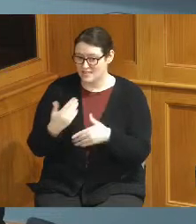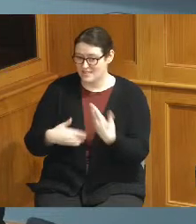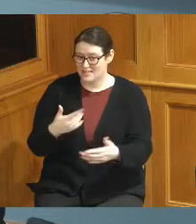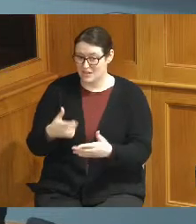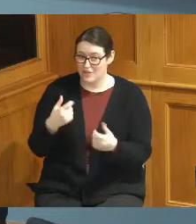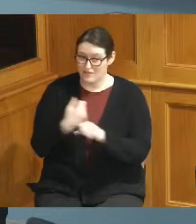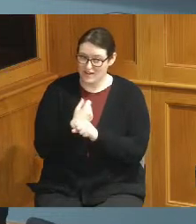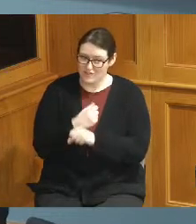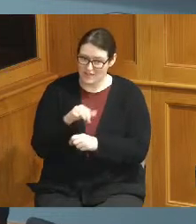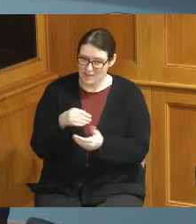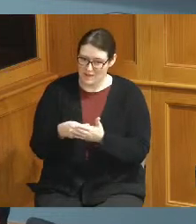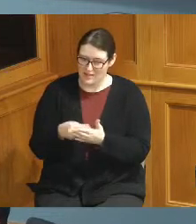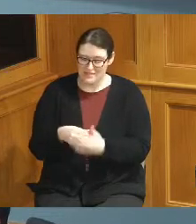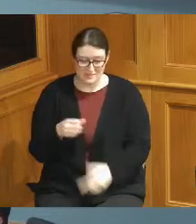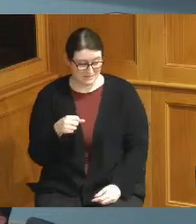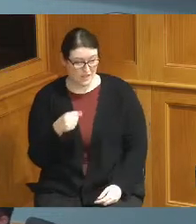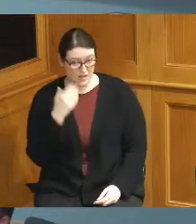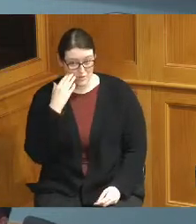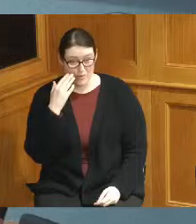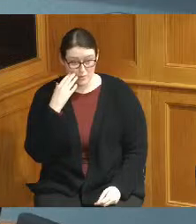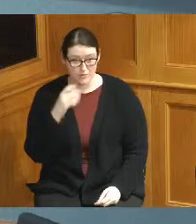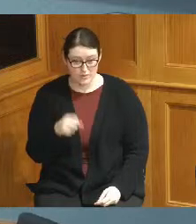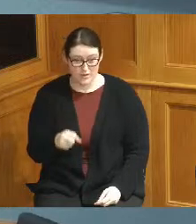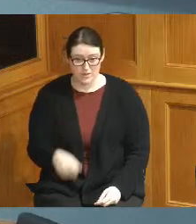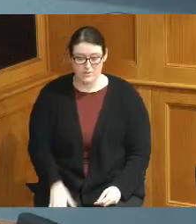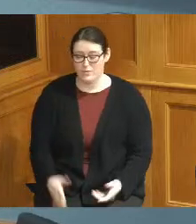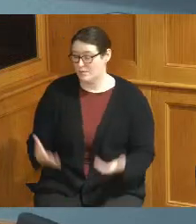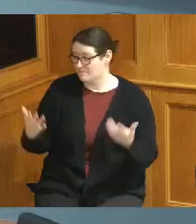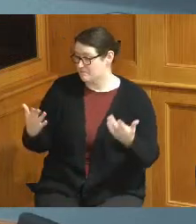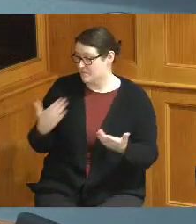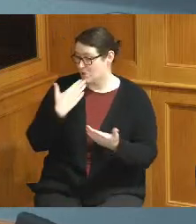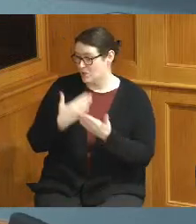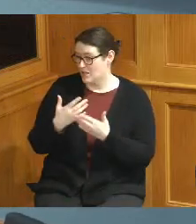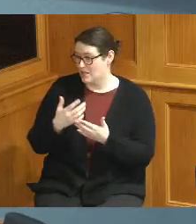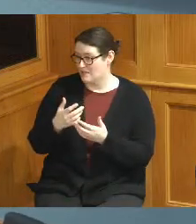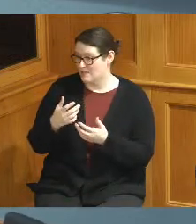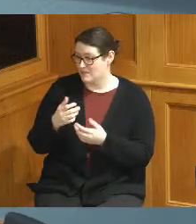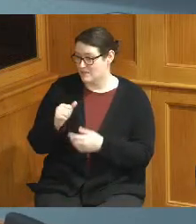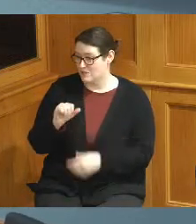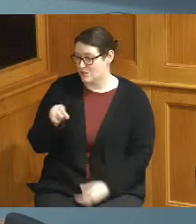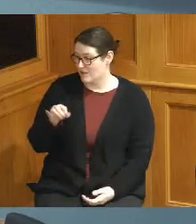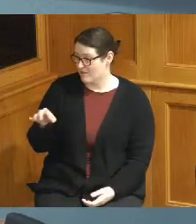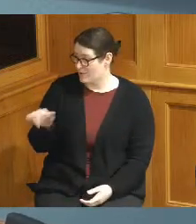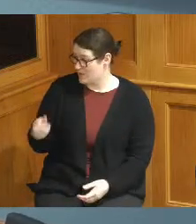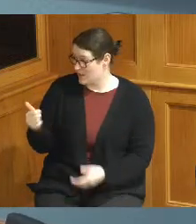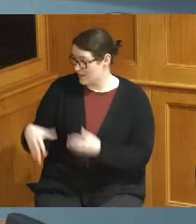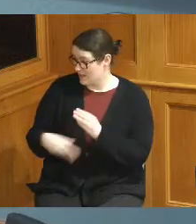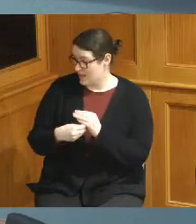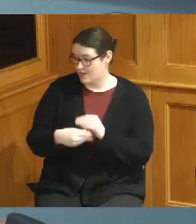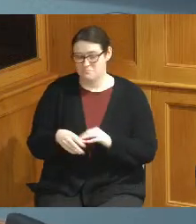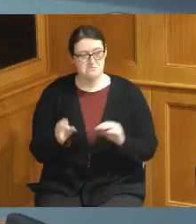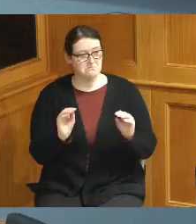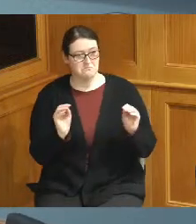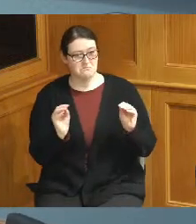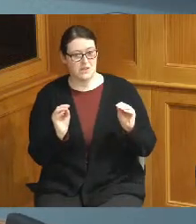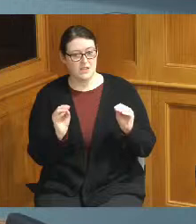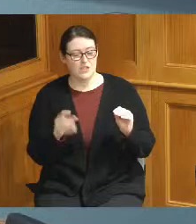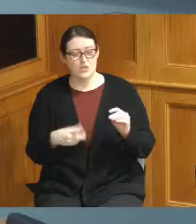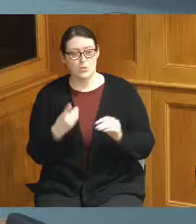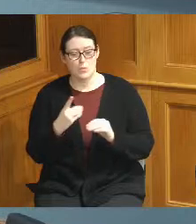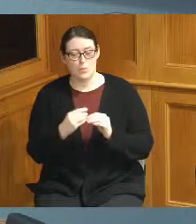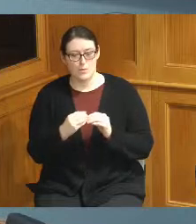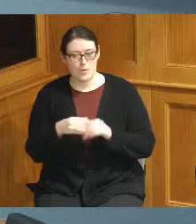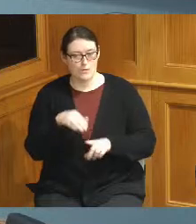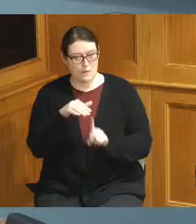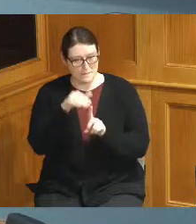do, yeah. Okay, very good. Well, thank you. Administrator, anything additional? No, nothing else other than, again, just to remind the